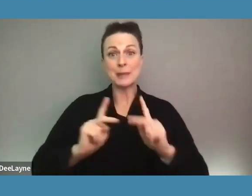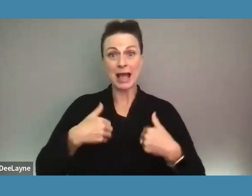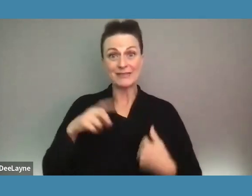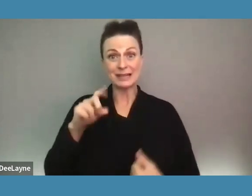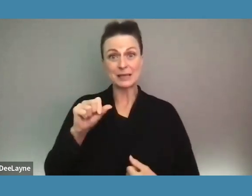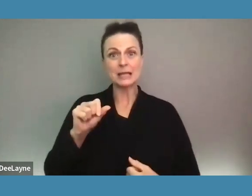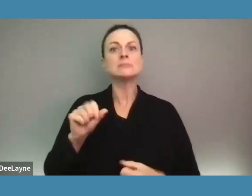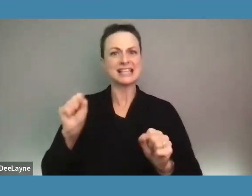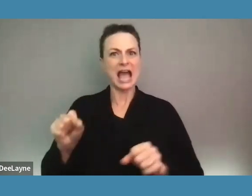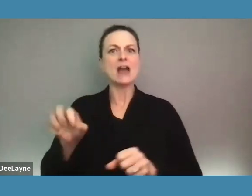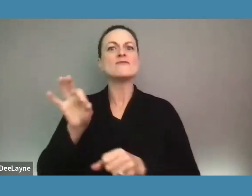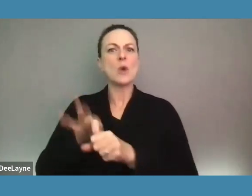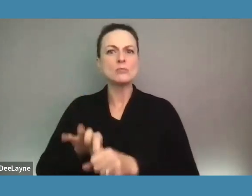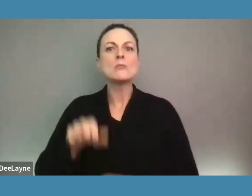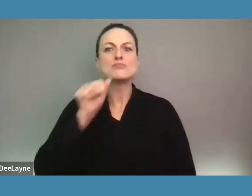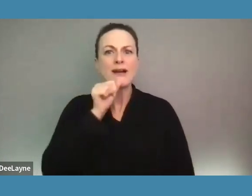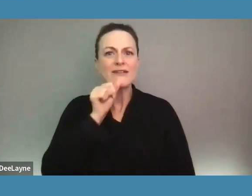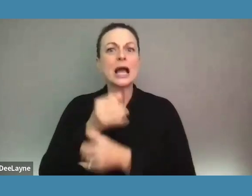vote privately and independently.